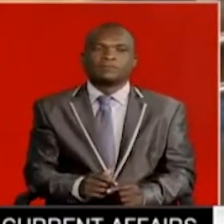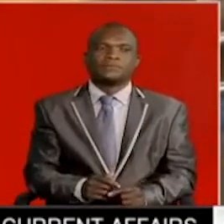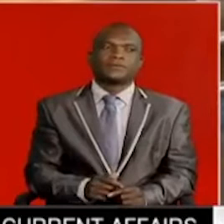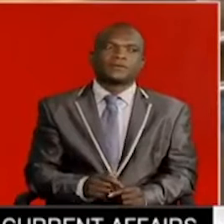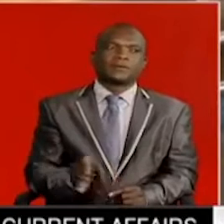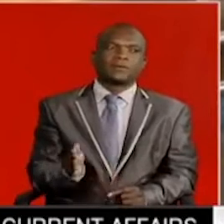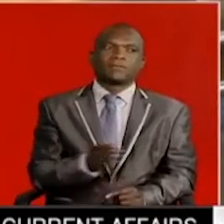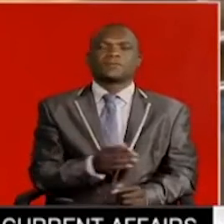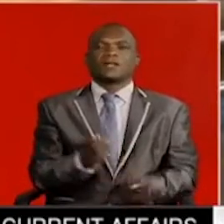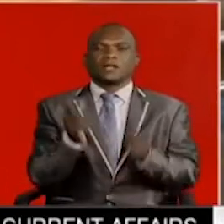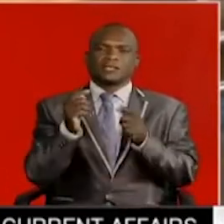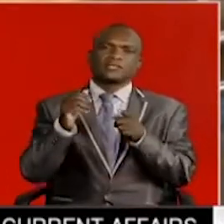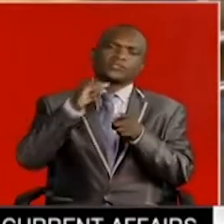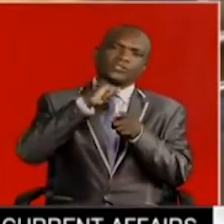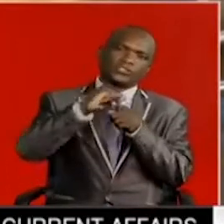Training.